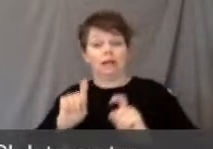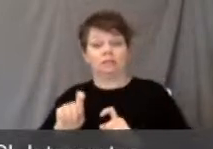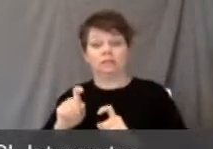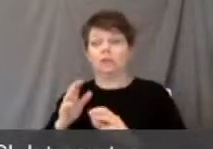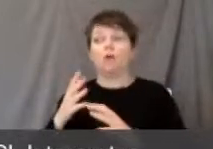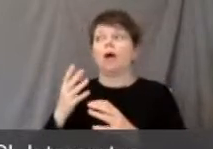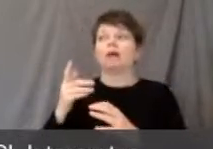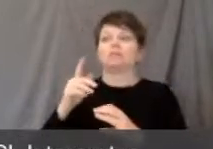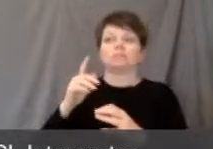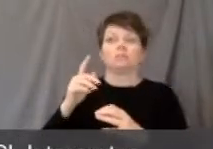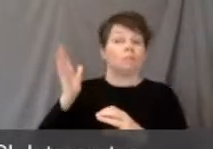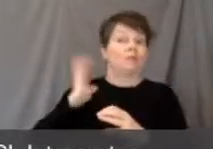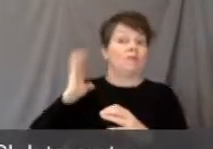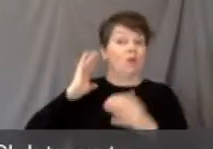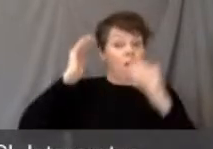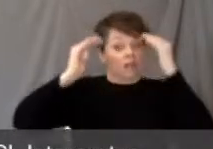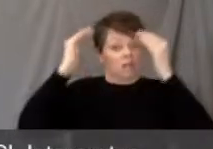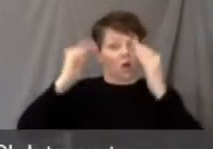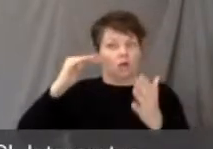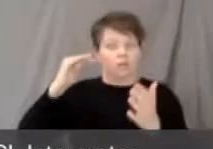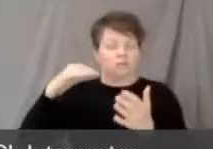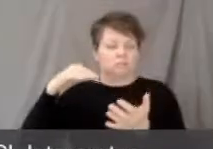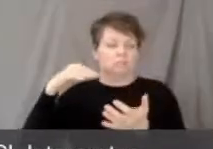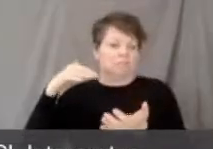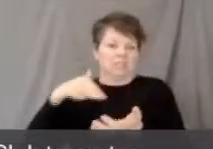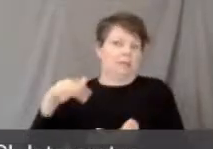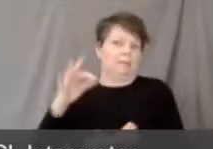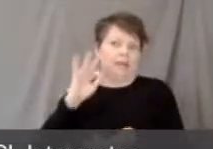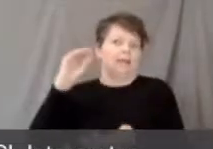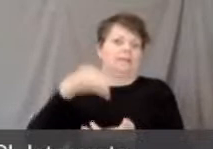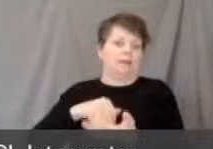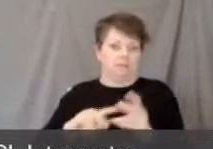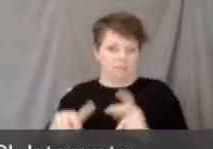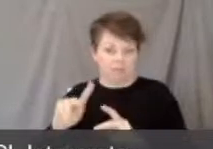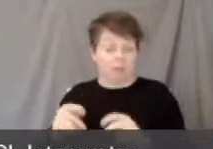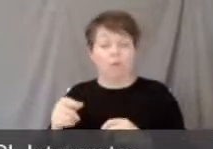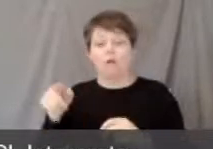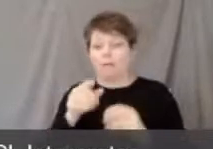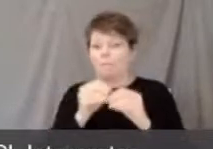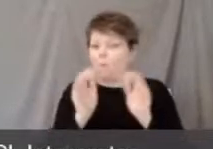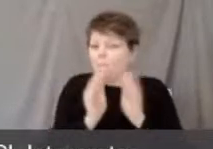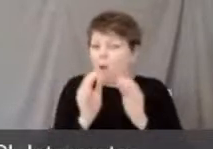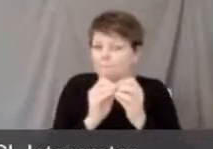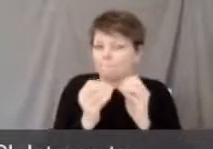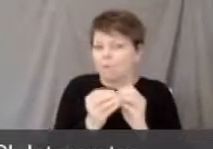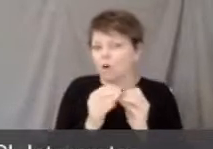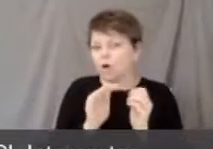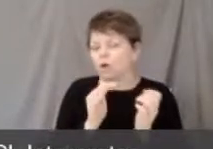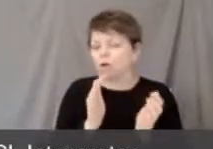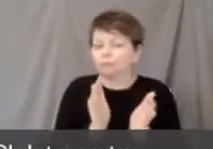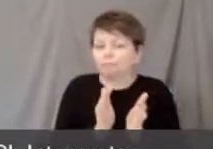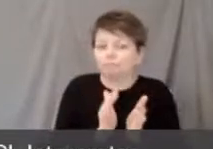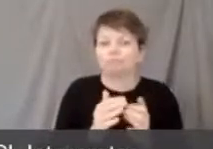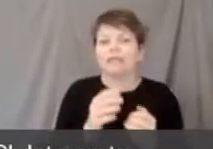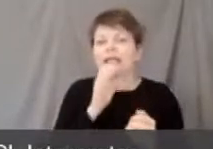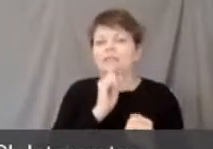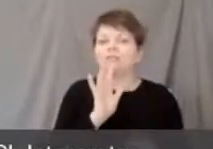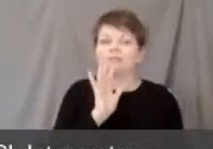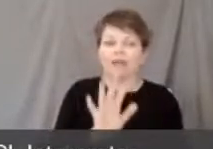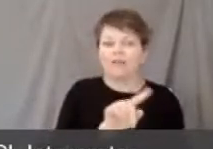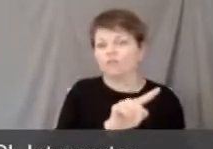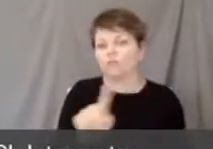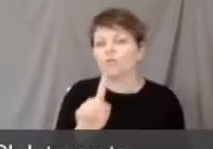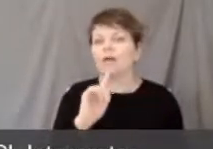the big studies were in adults. However, there were still in this latest round of the ages 5 to